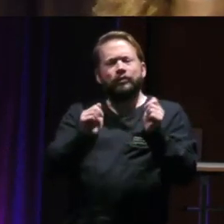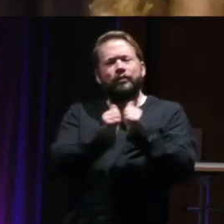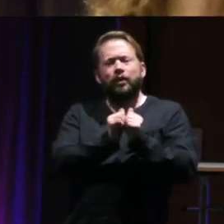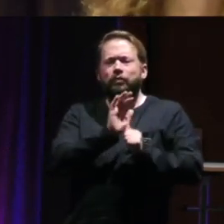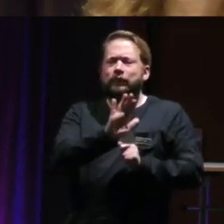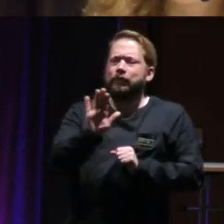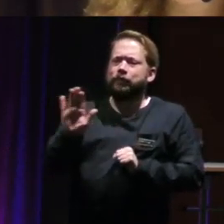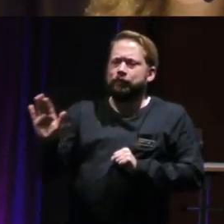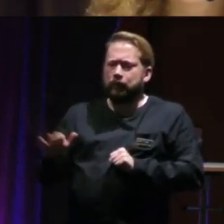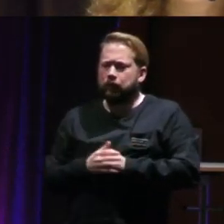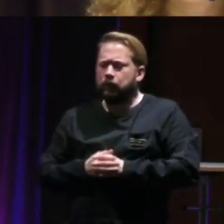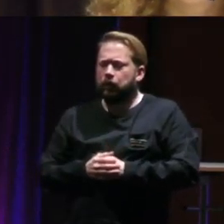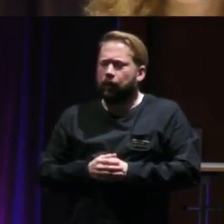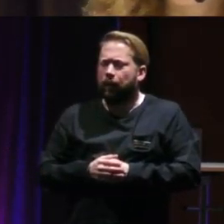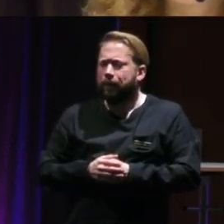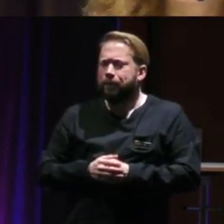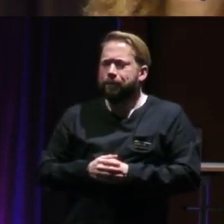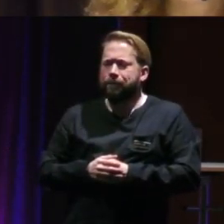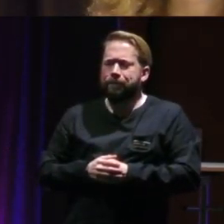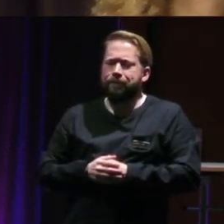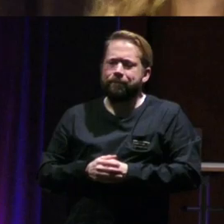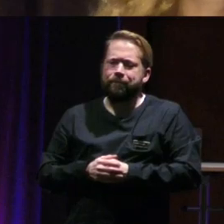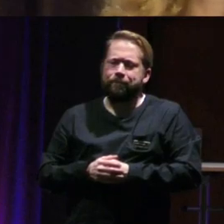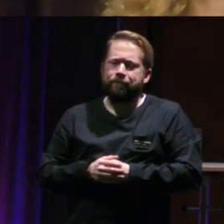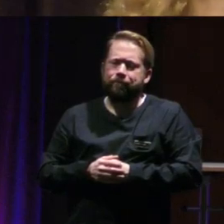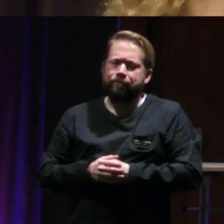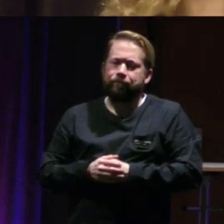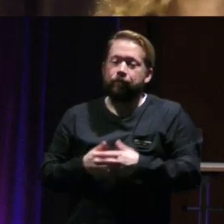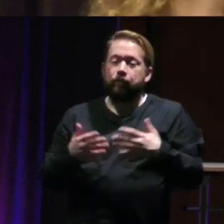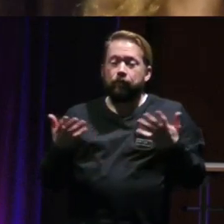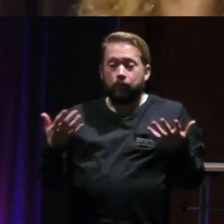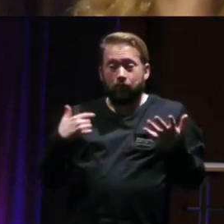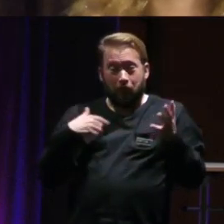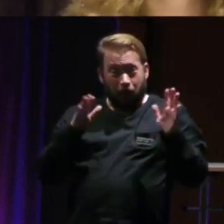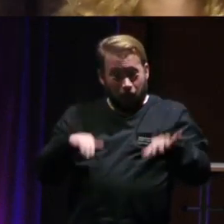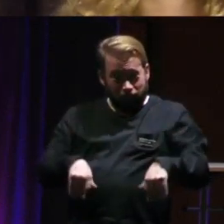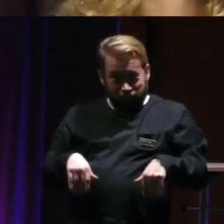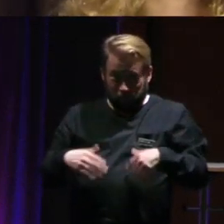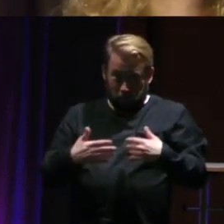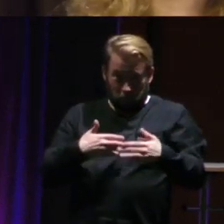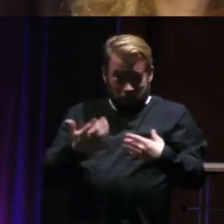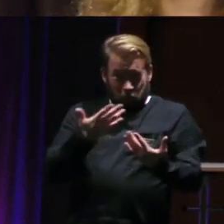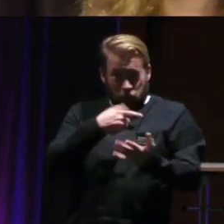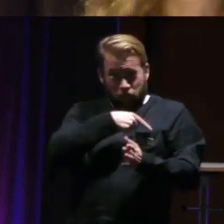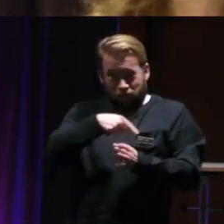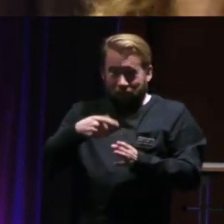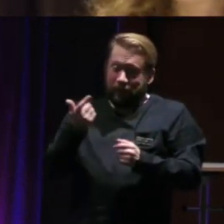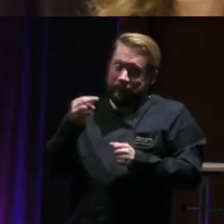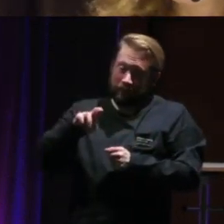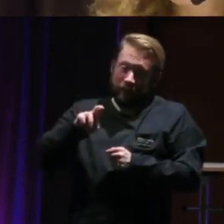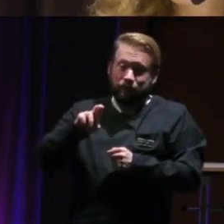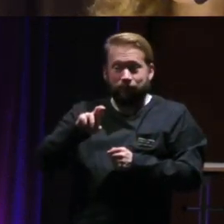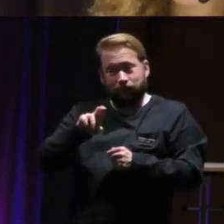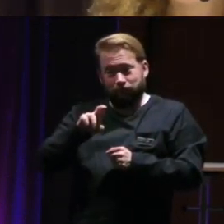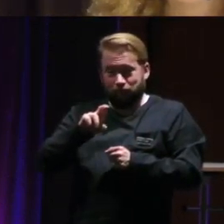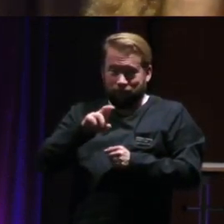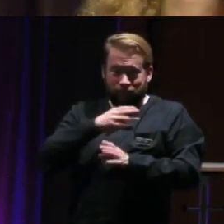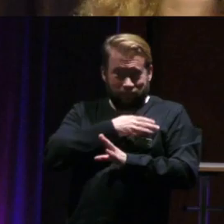we already, let's say, done or tried, it's not, you know, the